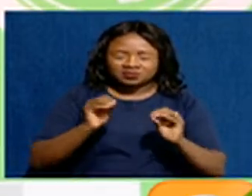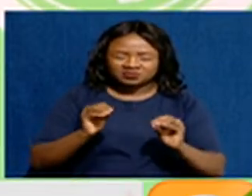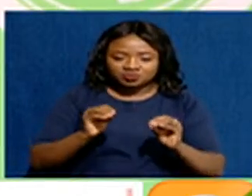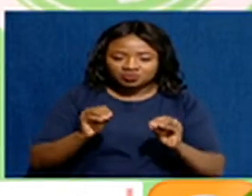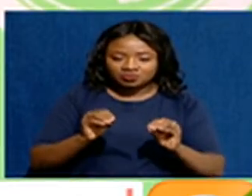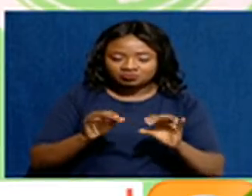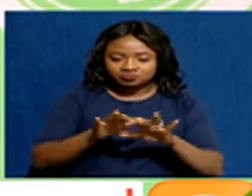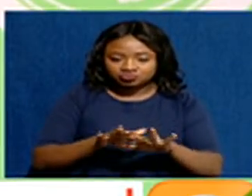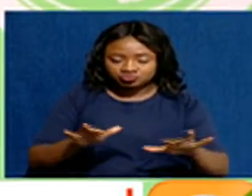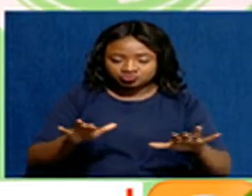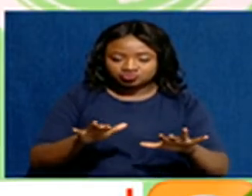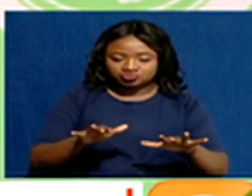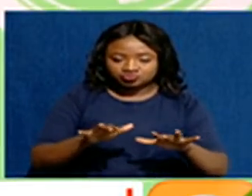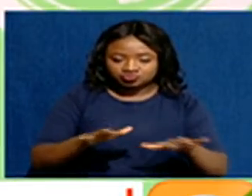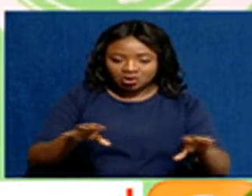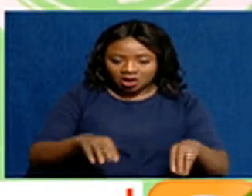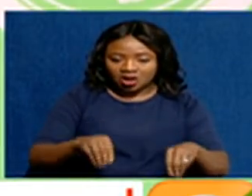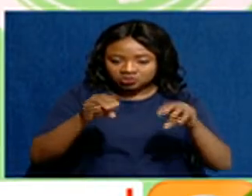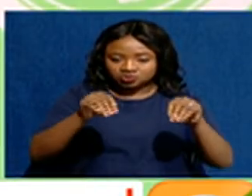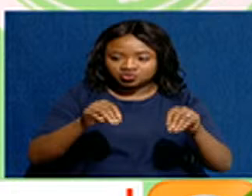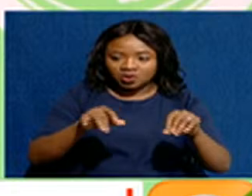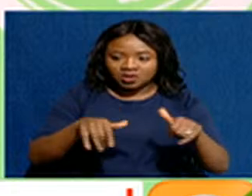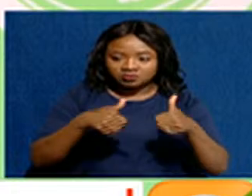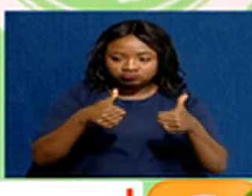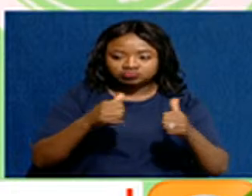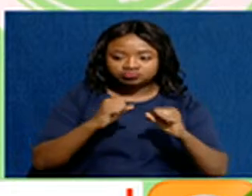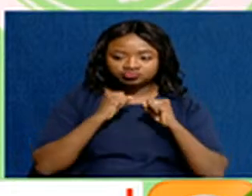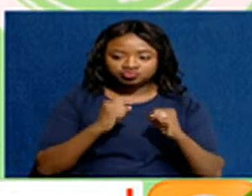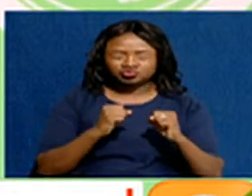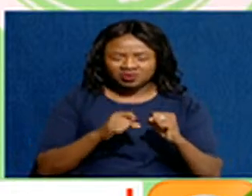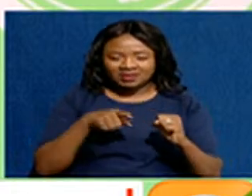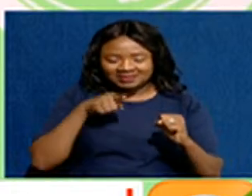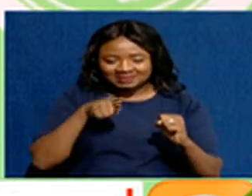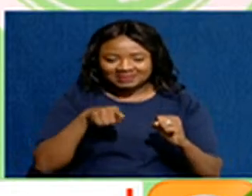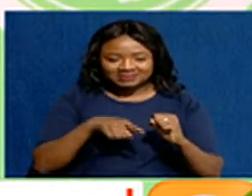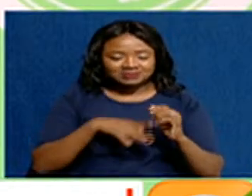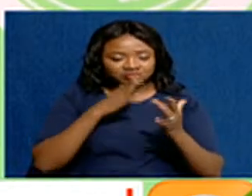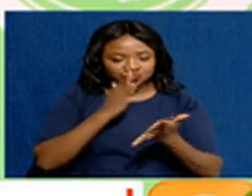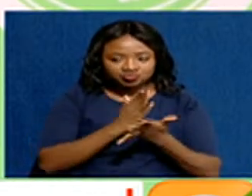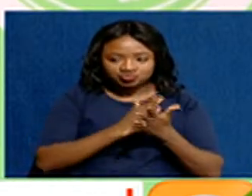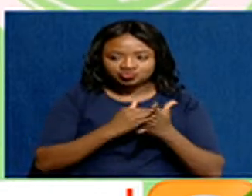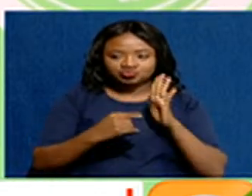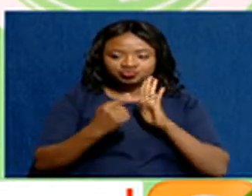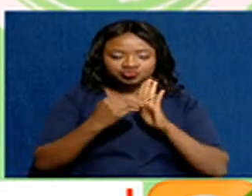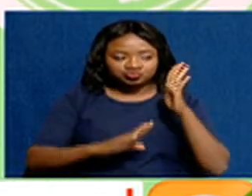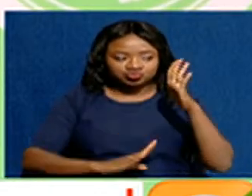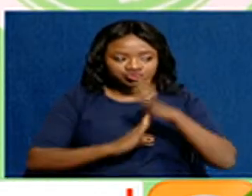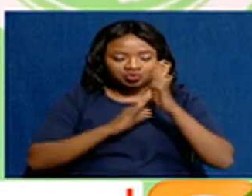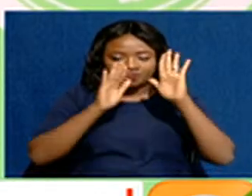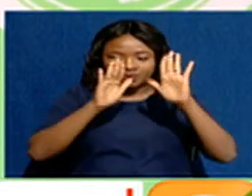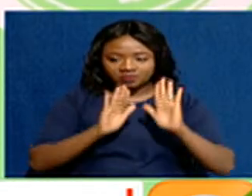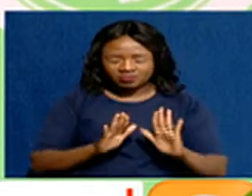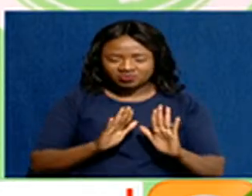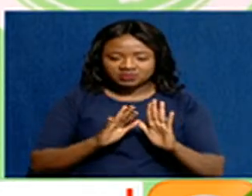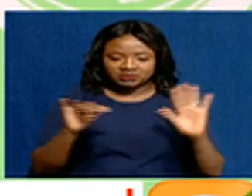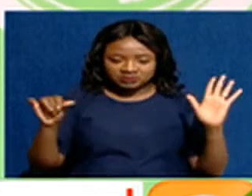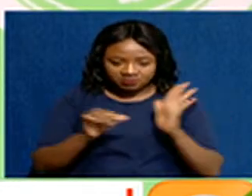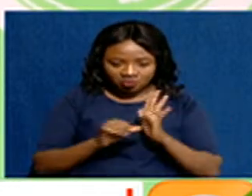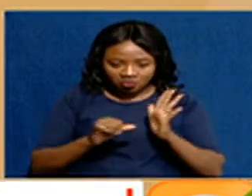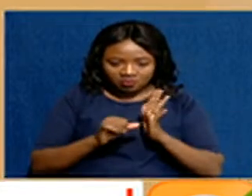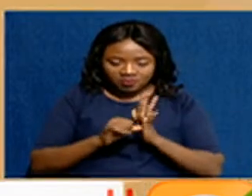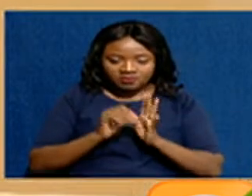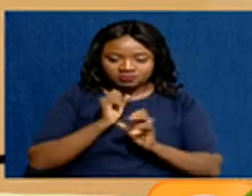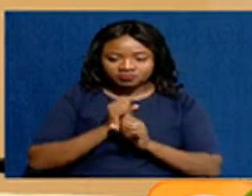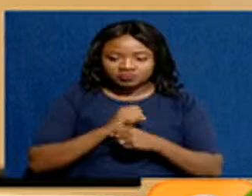fertility depletion has been cited as the fundamental root cause of declining per capita